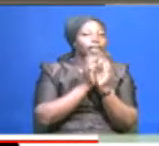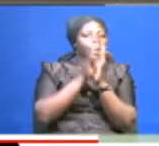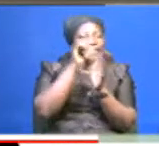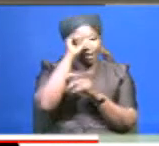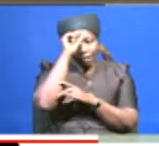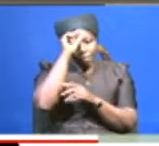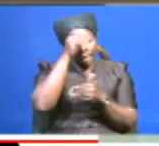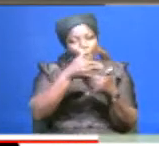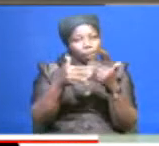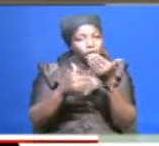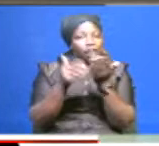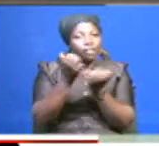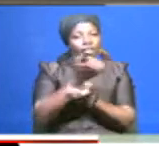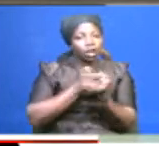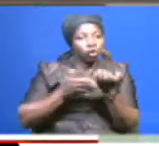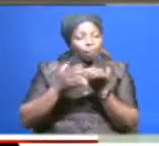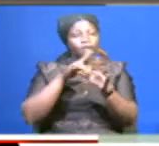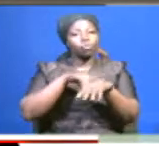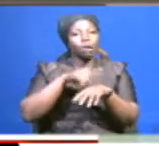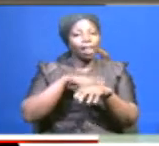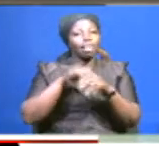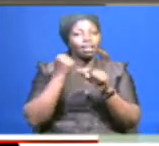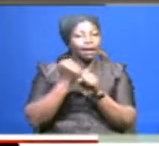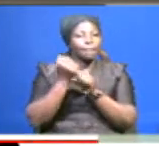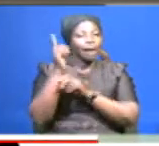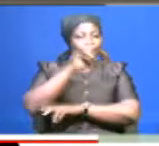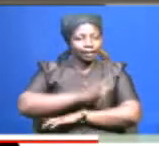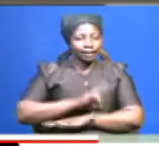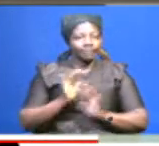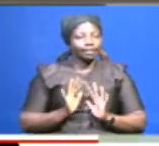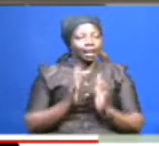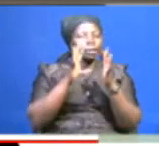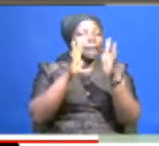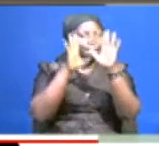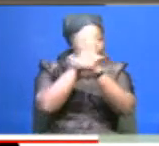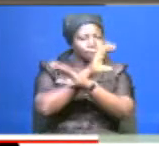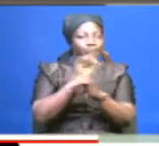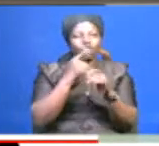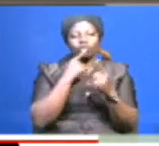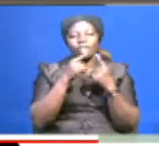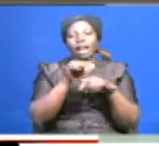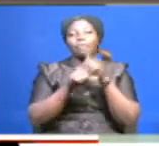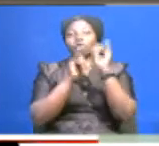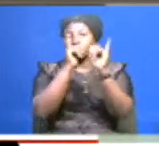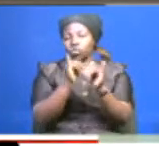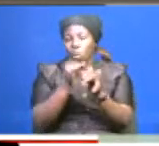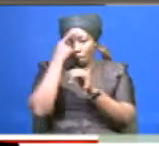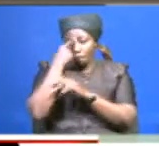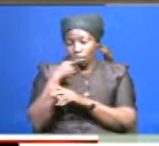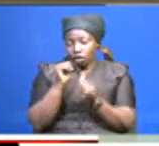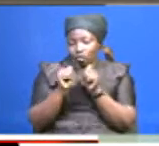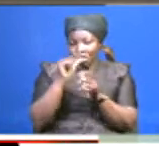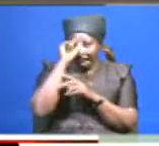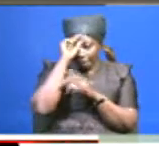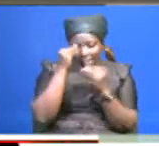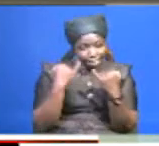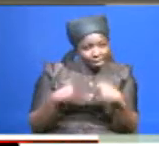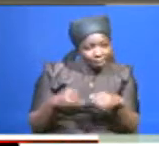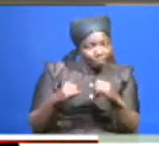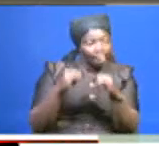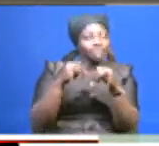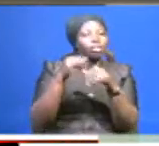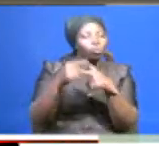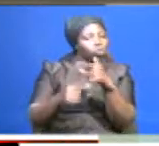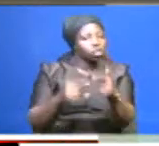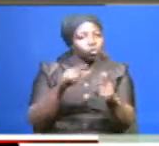Speaking at Labor Day celebrations, the head of state spelt out new policies the government was implementing in the labor sector,